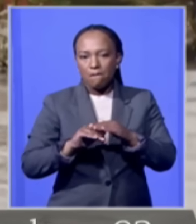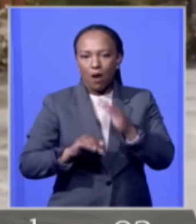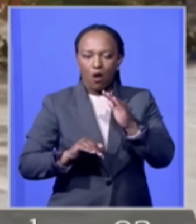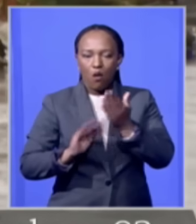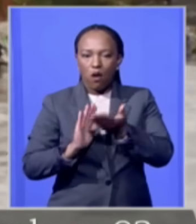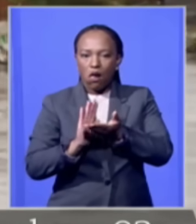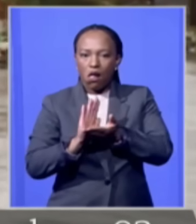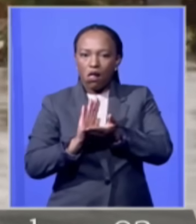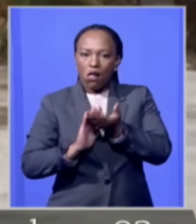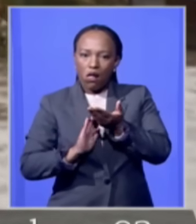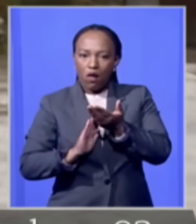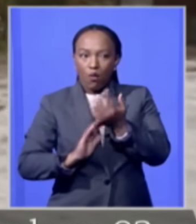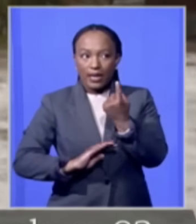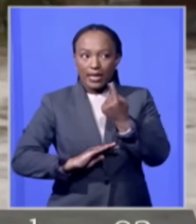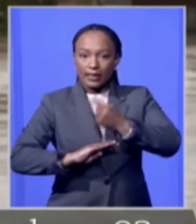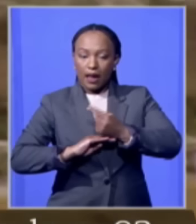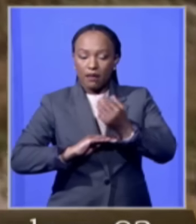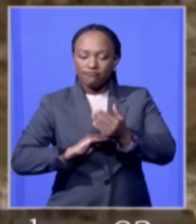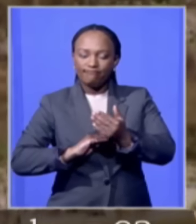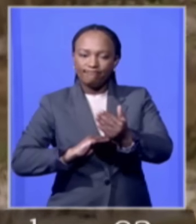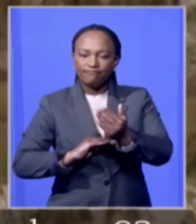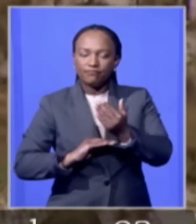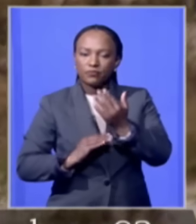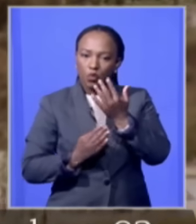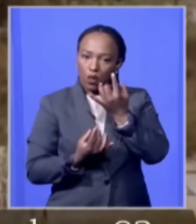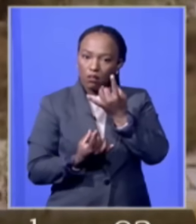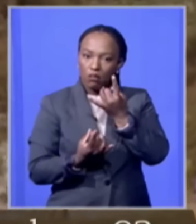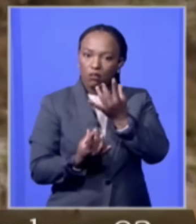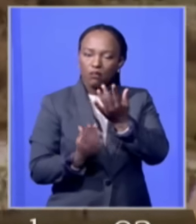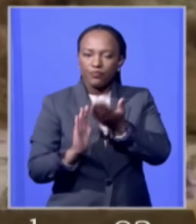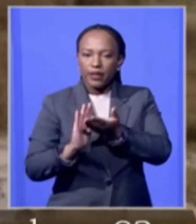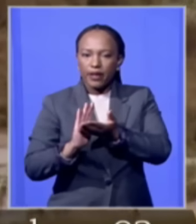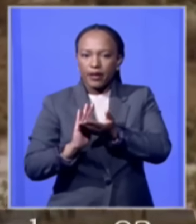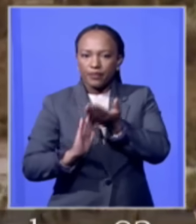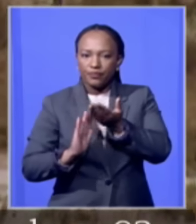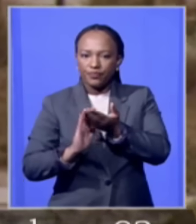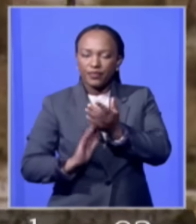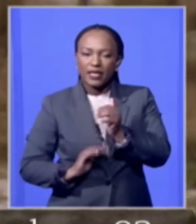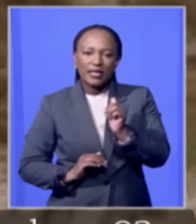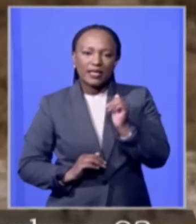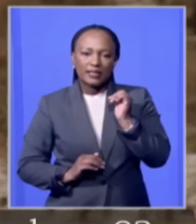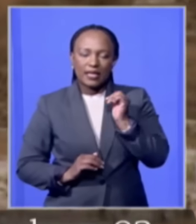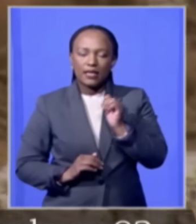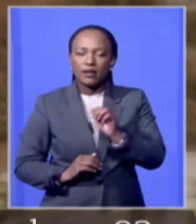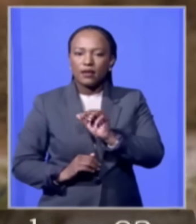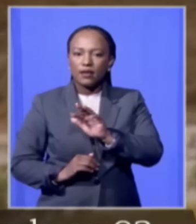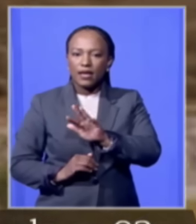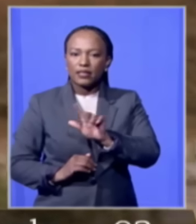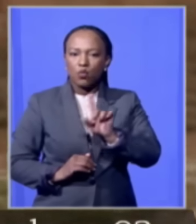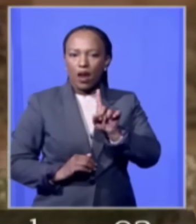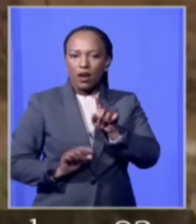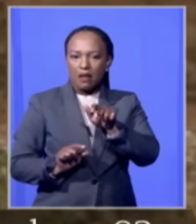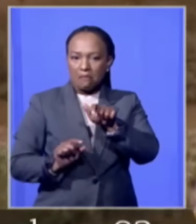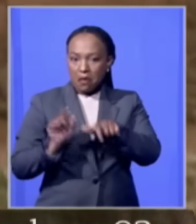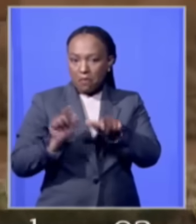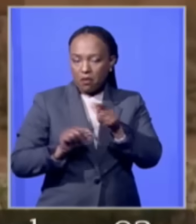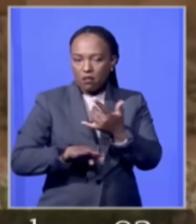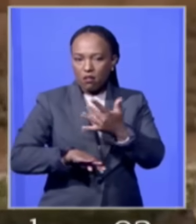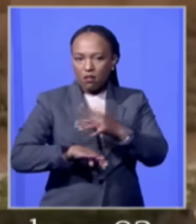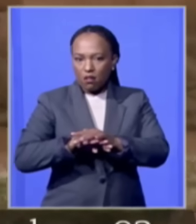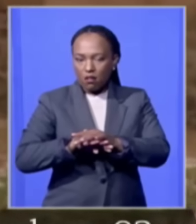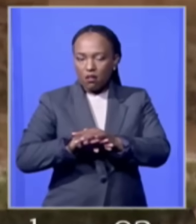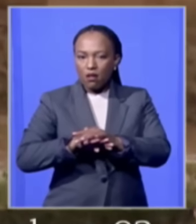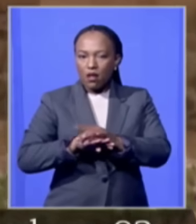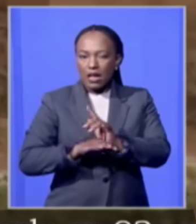as the day continues. Yesterday we reported 91 as an official figure, but